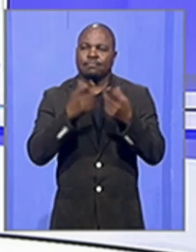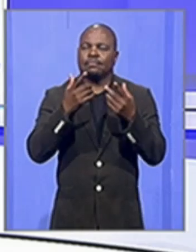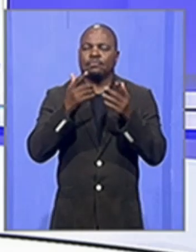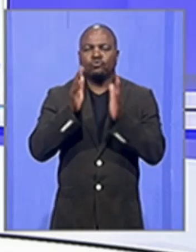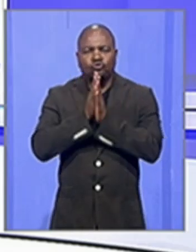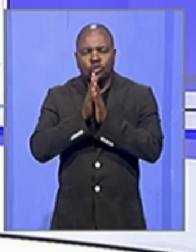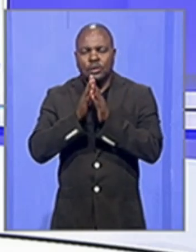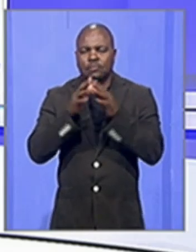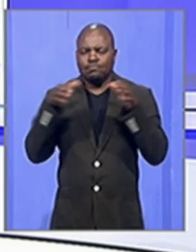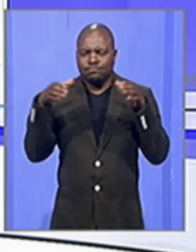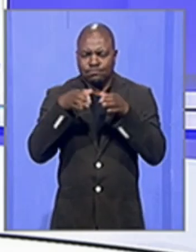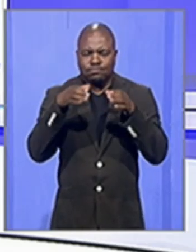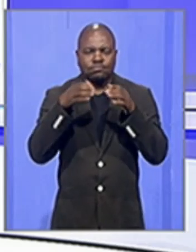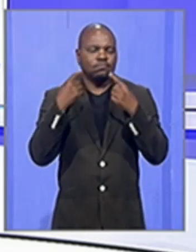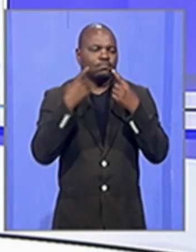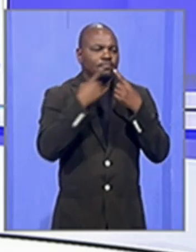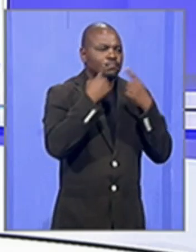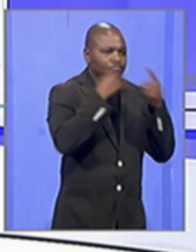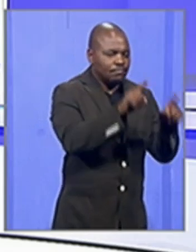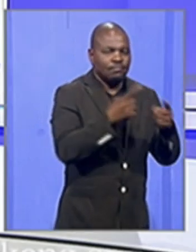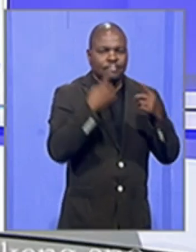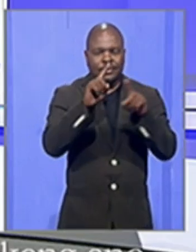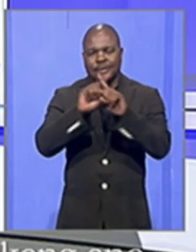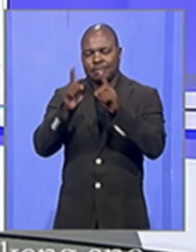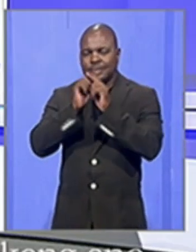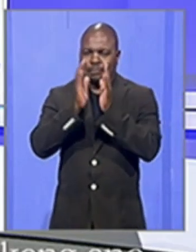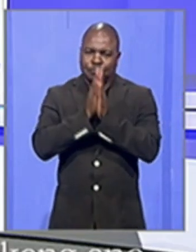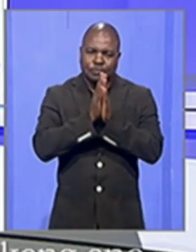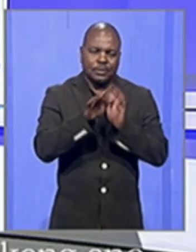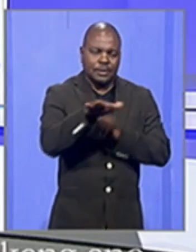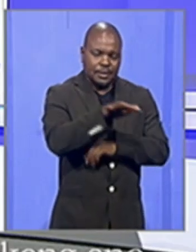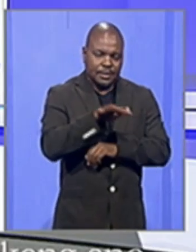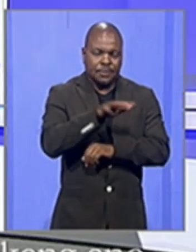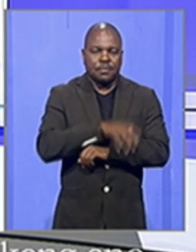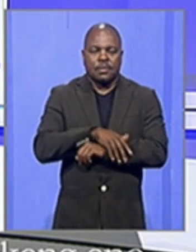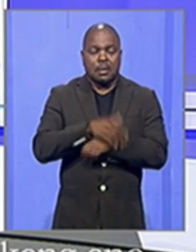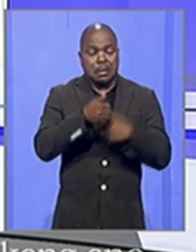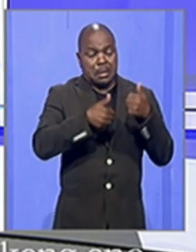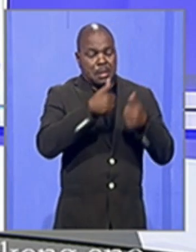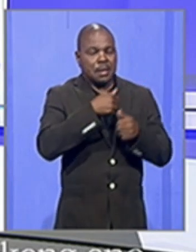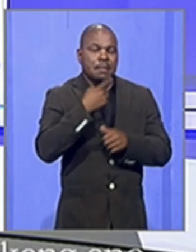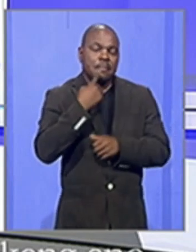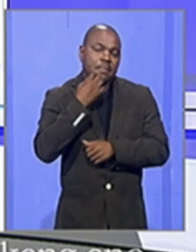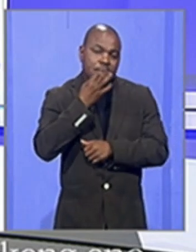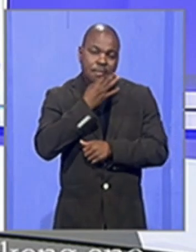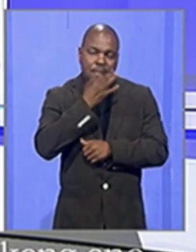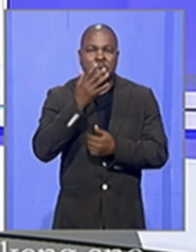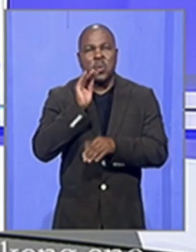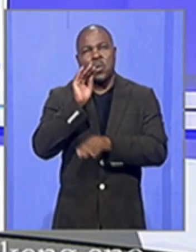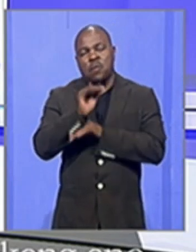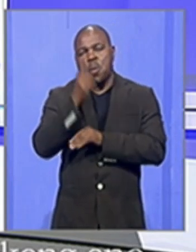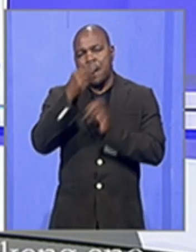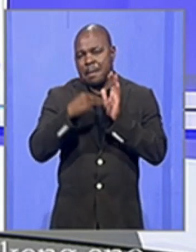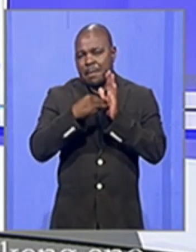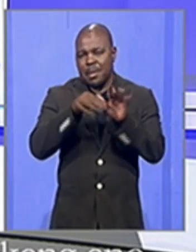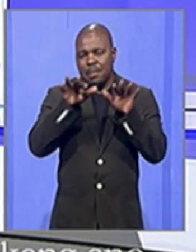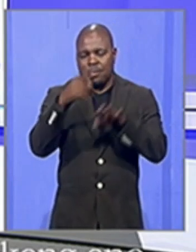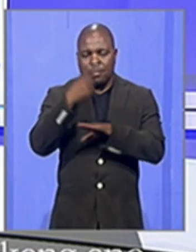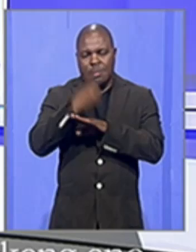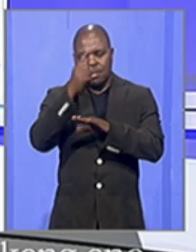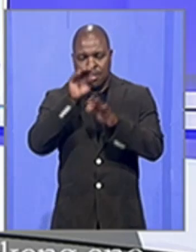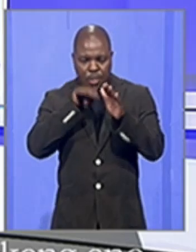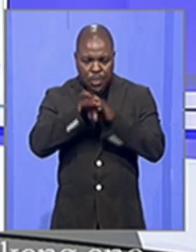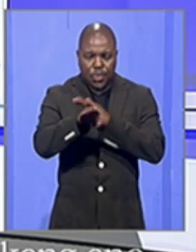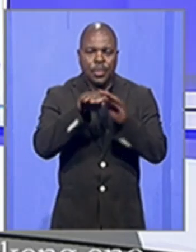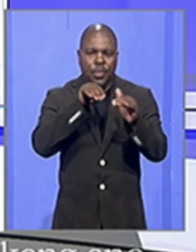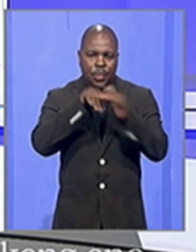diphuthego ba ya kwa mafelong a farologaneng a kobamelo. Bothati ba re ba solofetse batho ba feta milione go kgabaganya melelwane